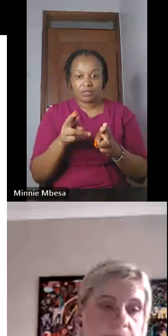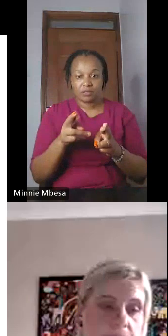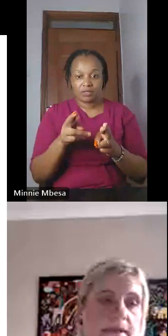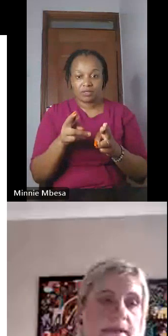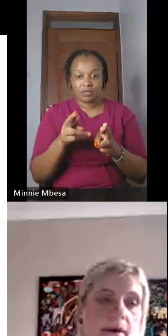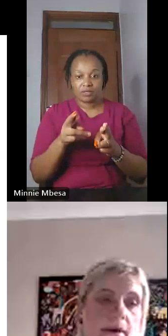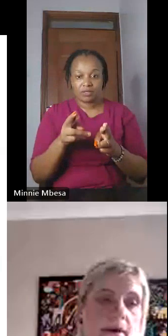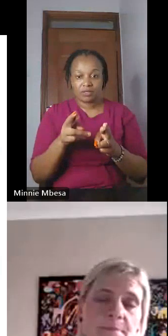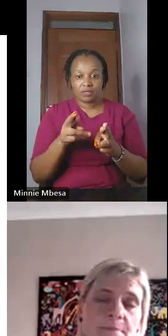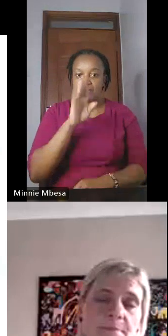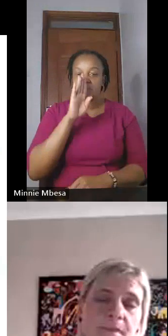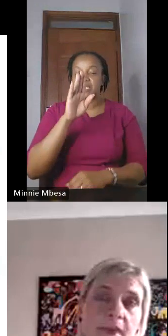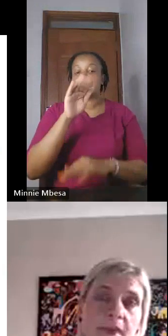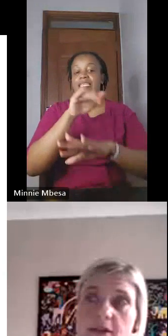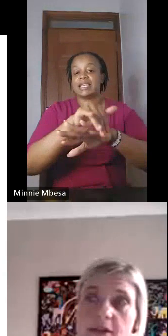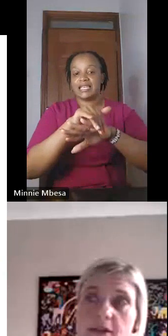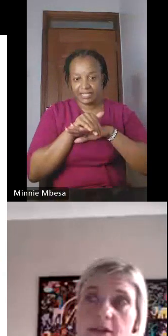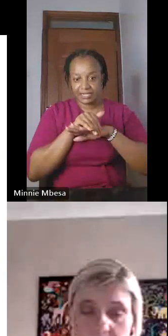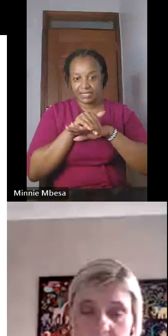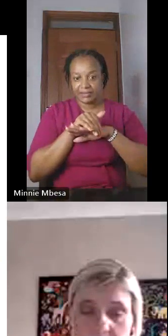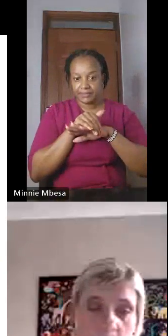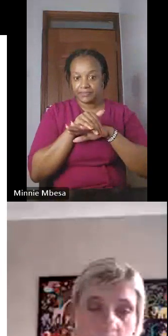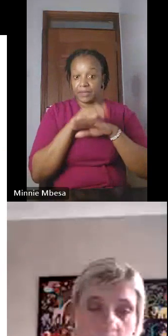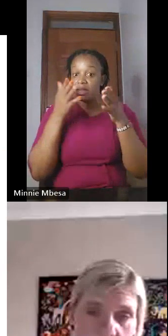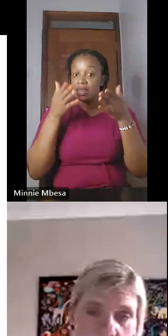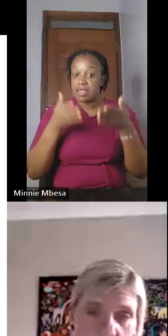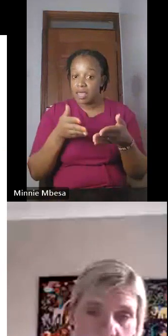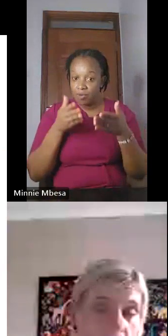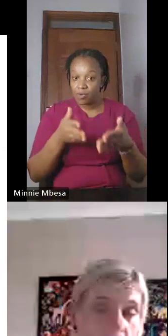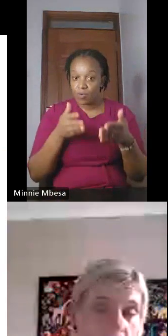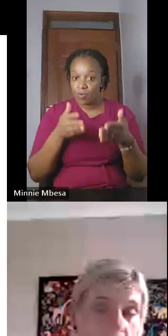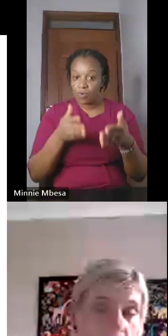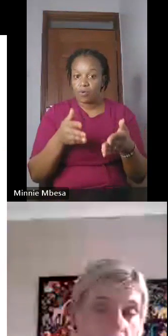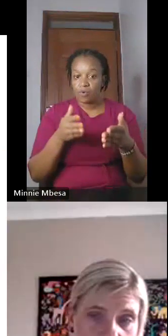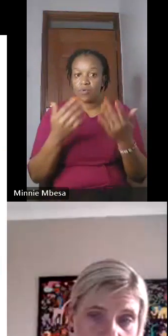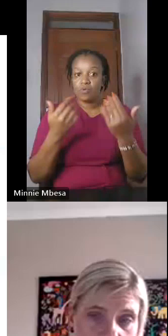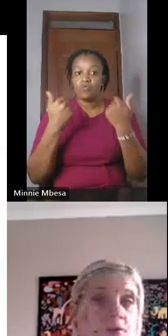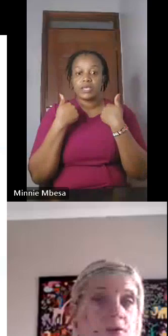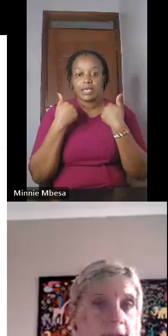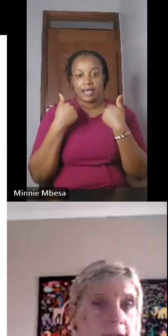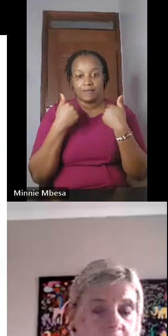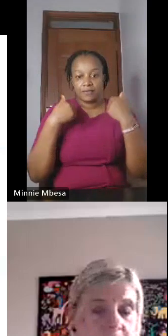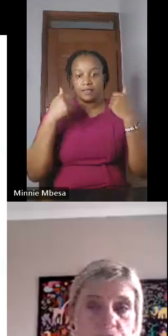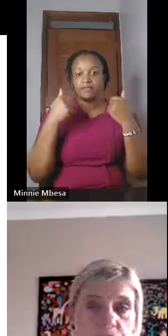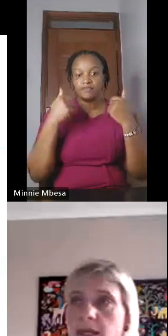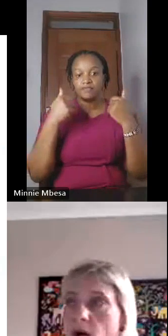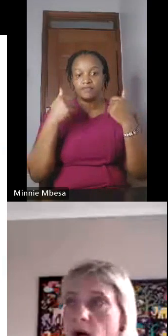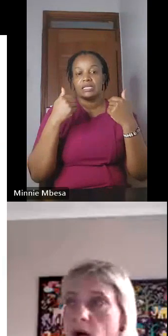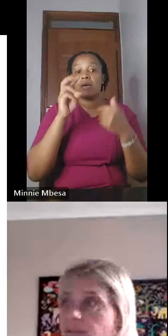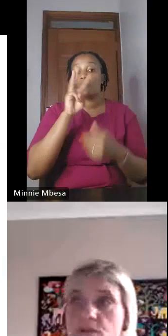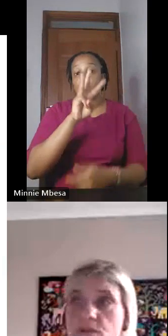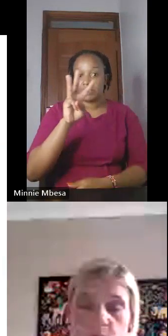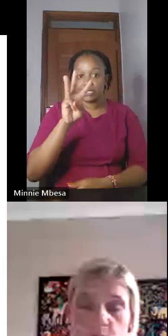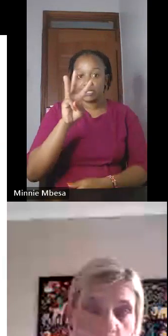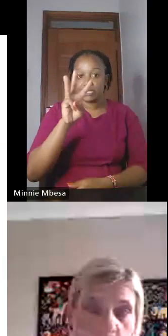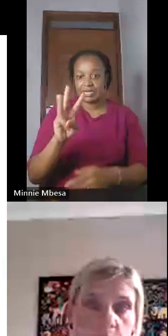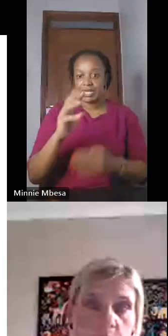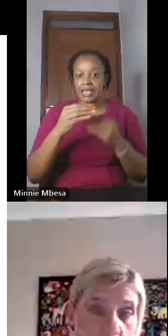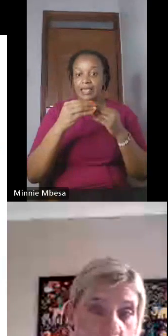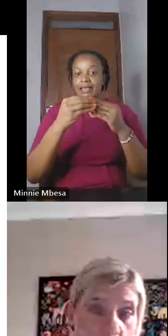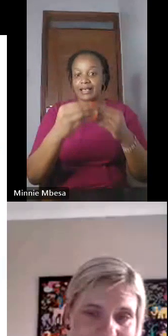English. Now, there are templates that we have on our website to guide you in what